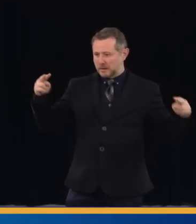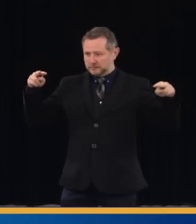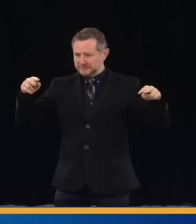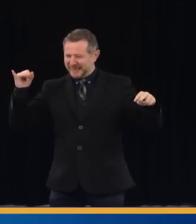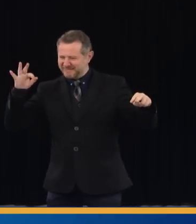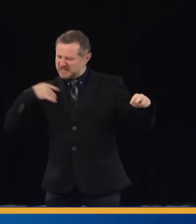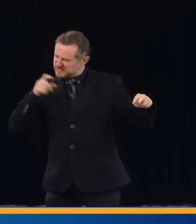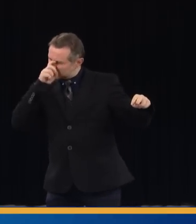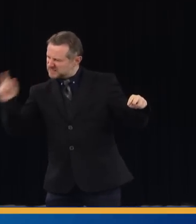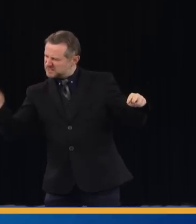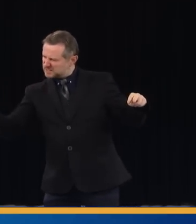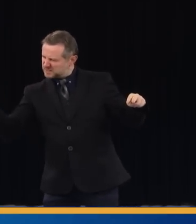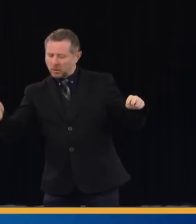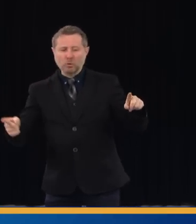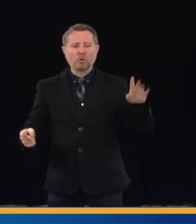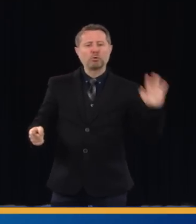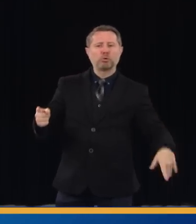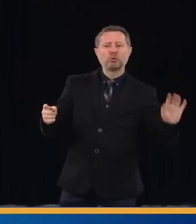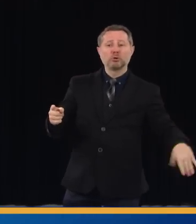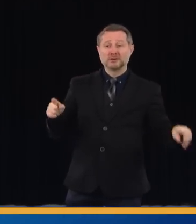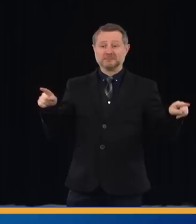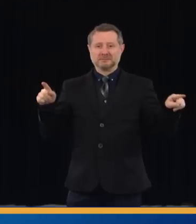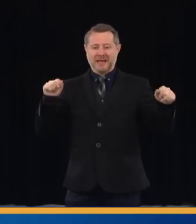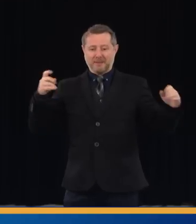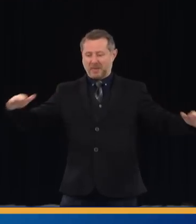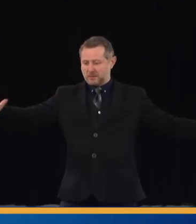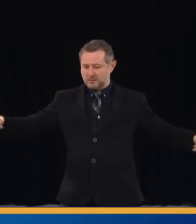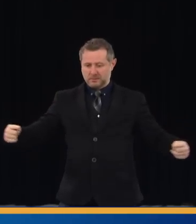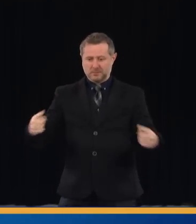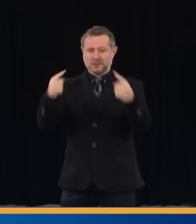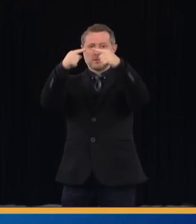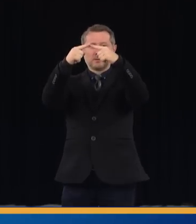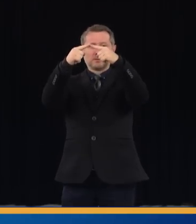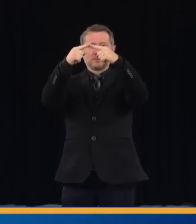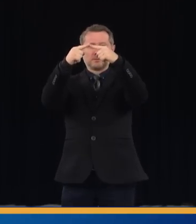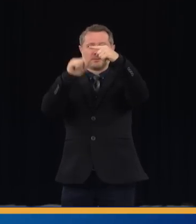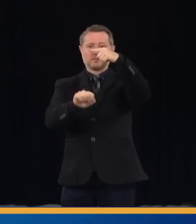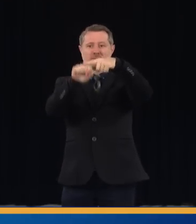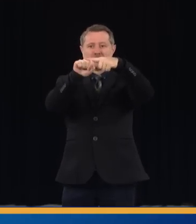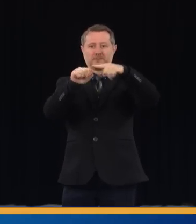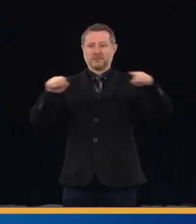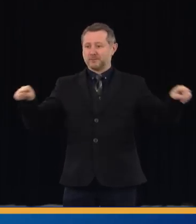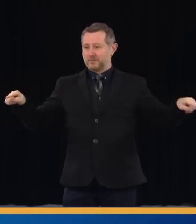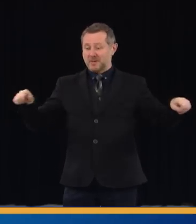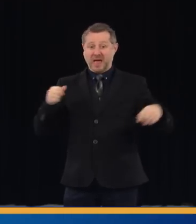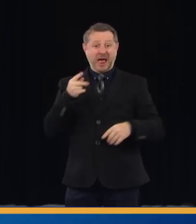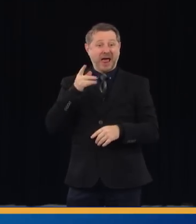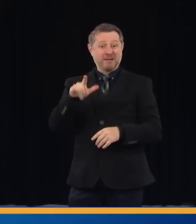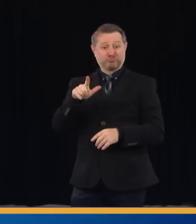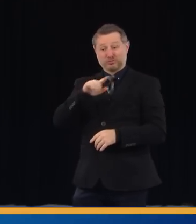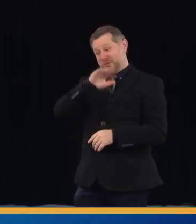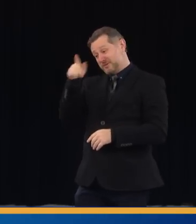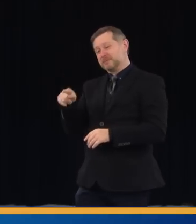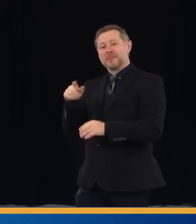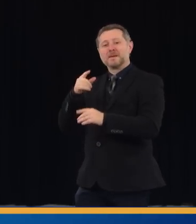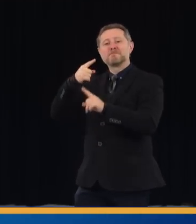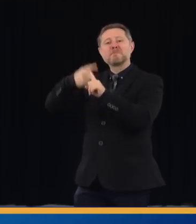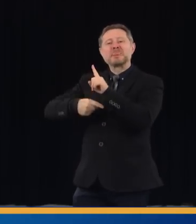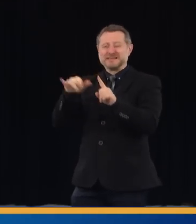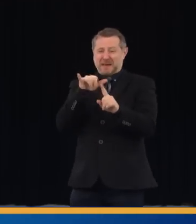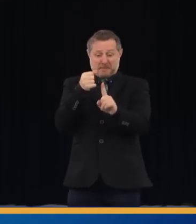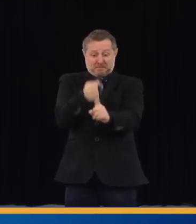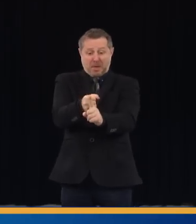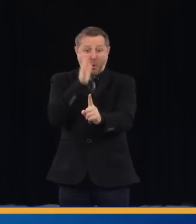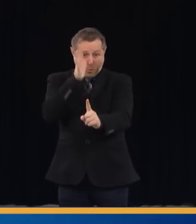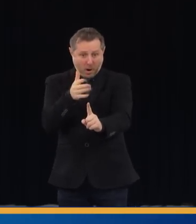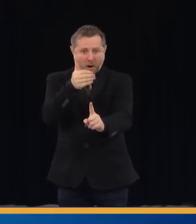just a lower apex. Both models say you apex at the end of April. just a lower need at